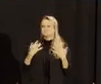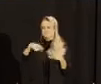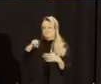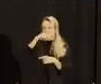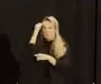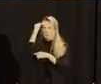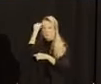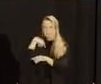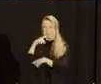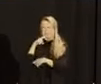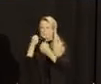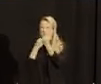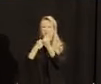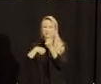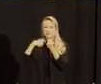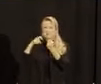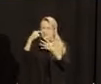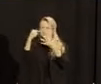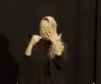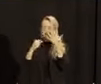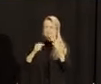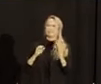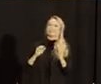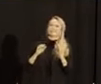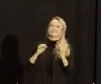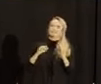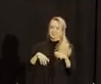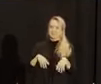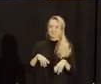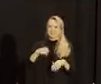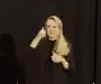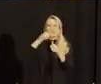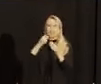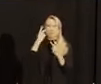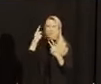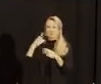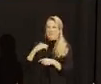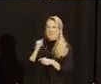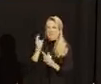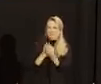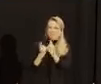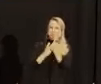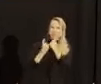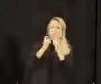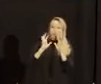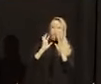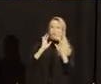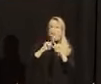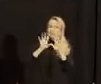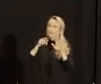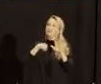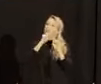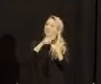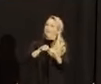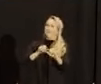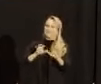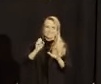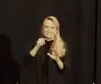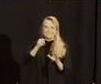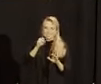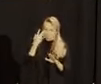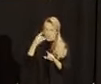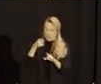need? And I say interrogation, like, and somewhat in joking, but I love that. I love when we are being